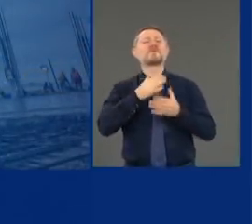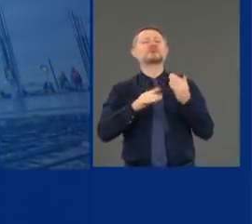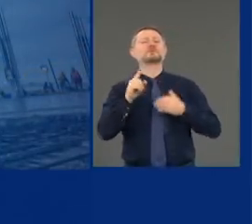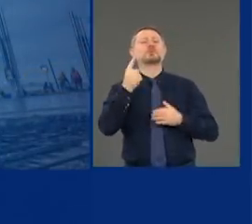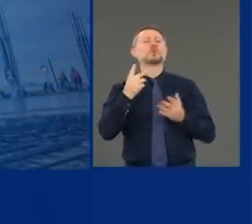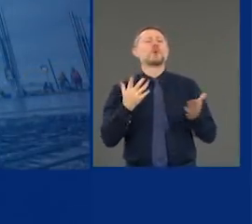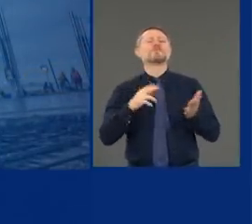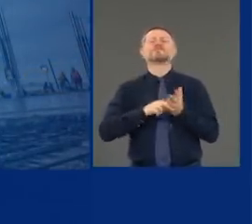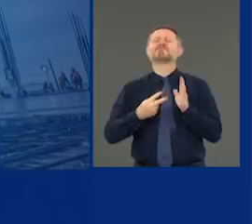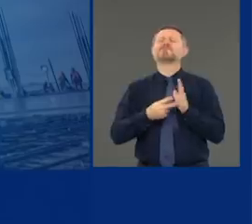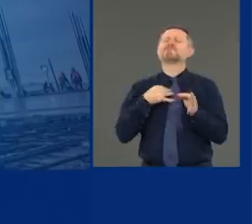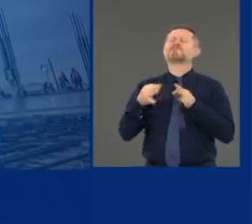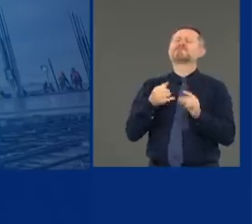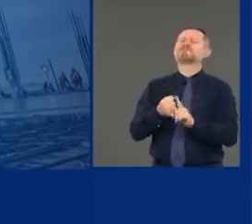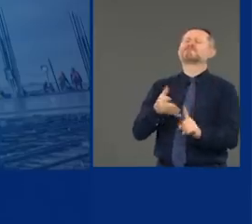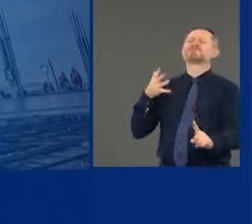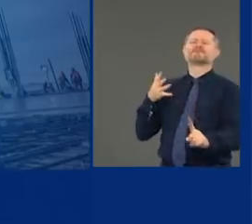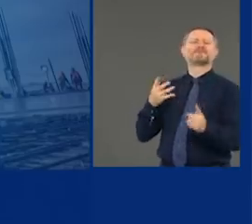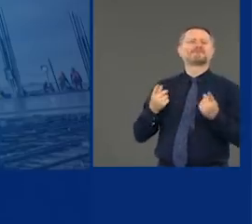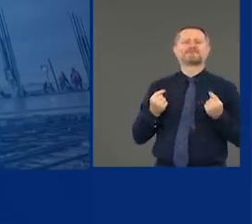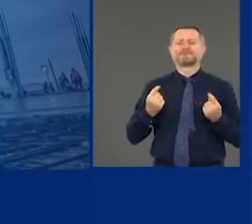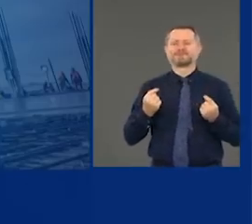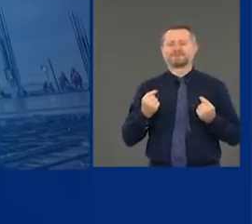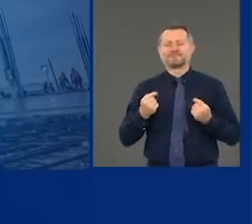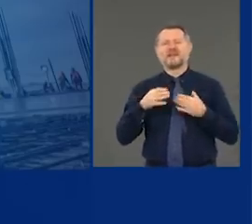reopening mean? It means